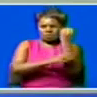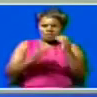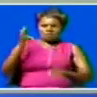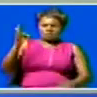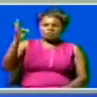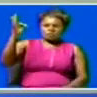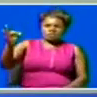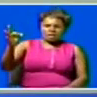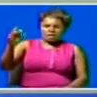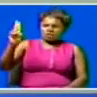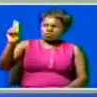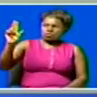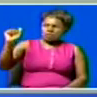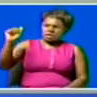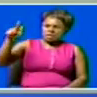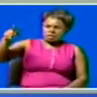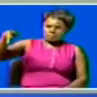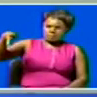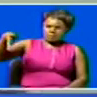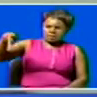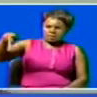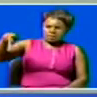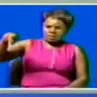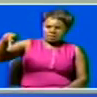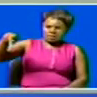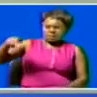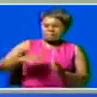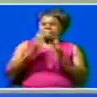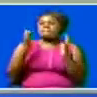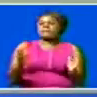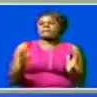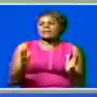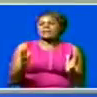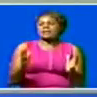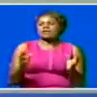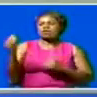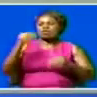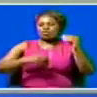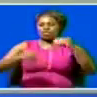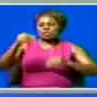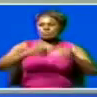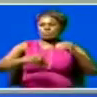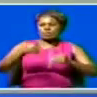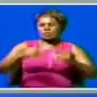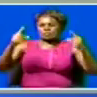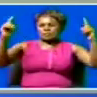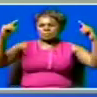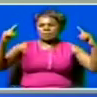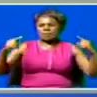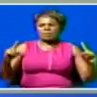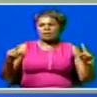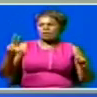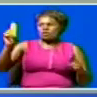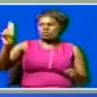of UAP, Old Mutual South Sudan, is great, which is contributing to the success of the